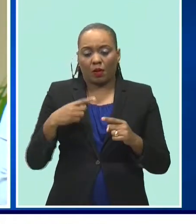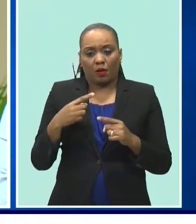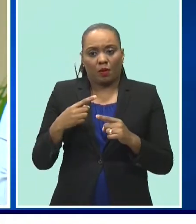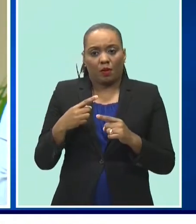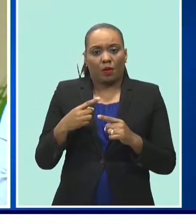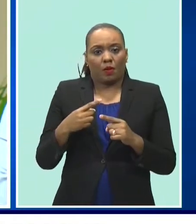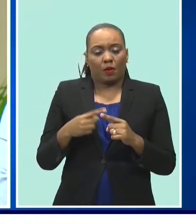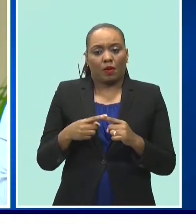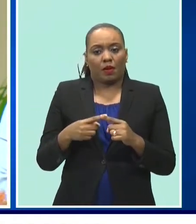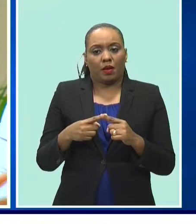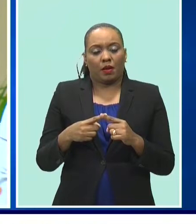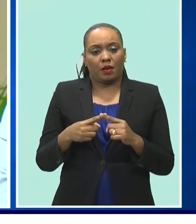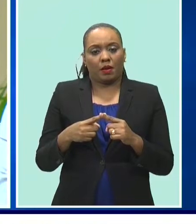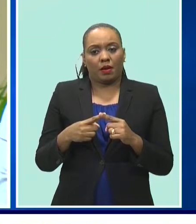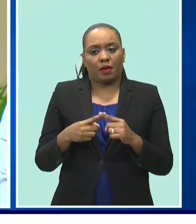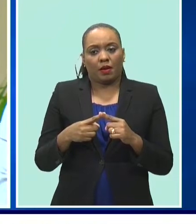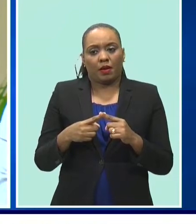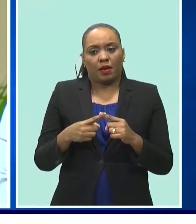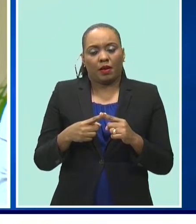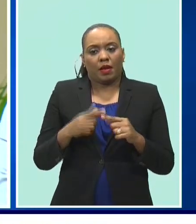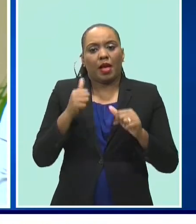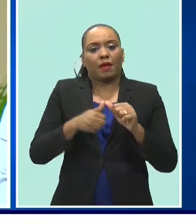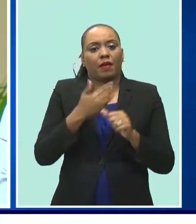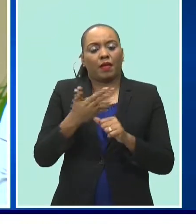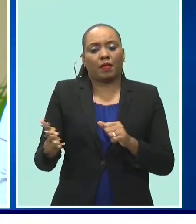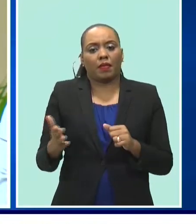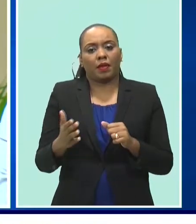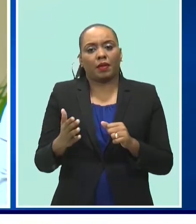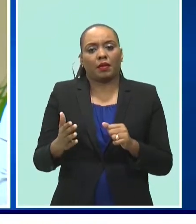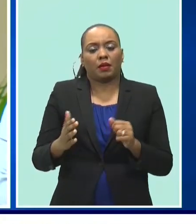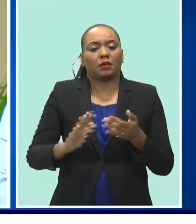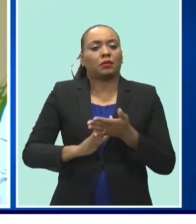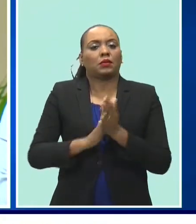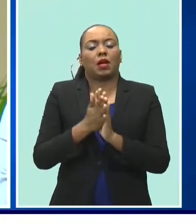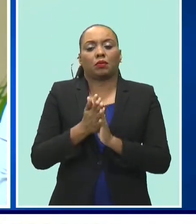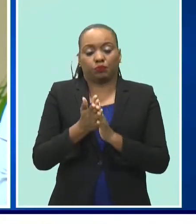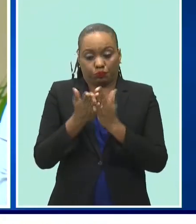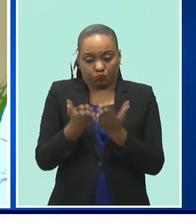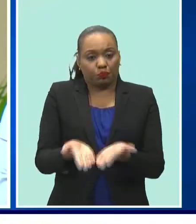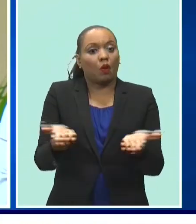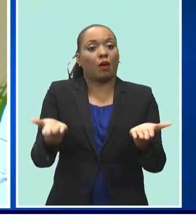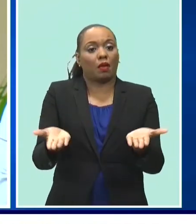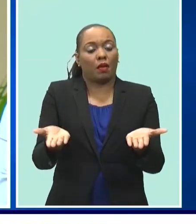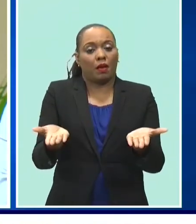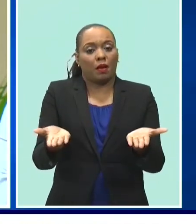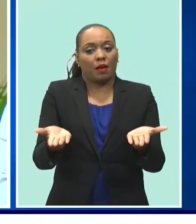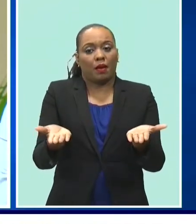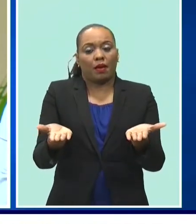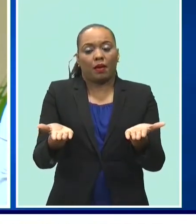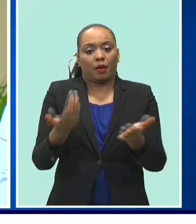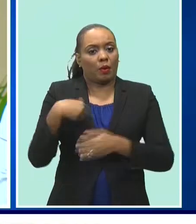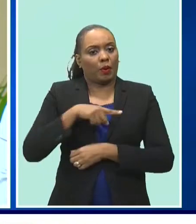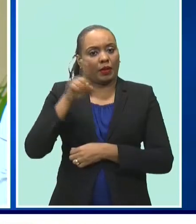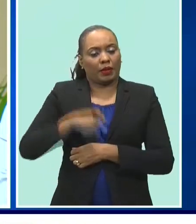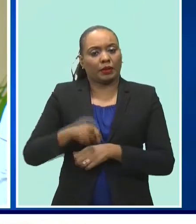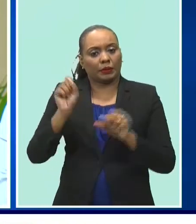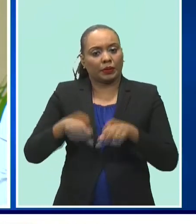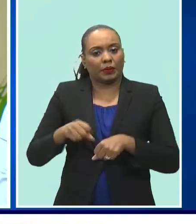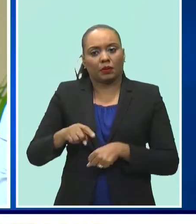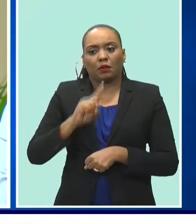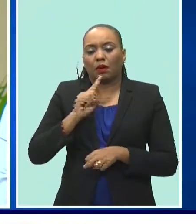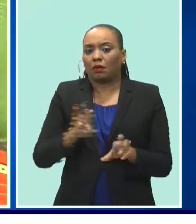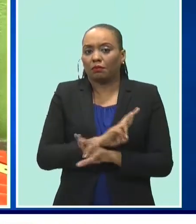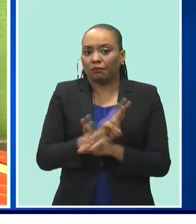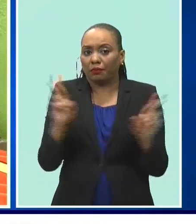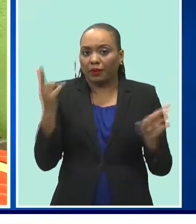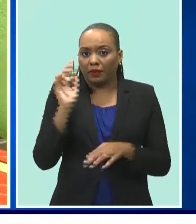Things becomes pervasive, they will have it all over. And we need to be able to be ready